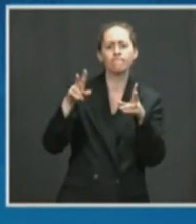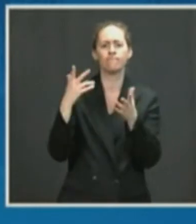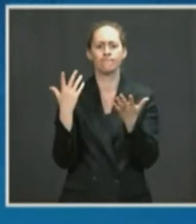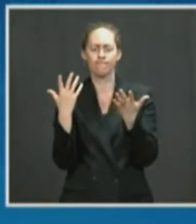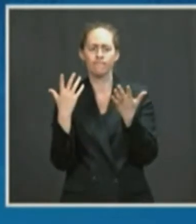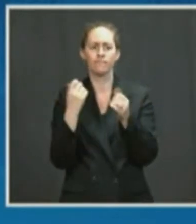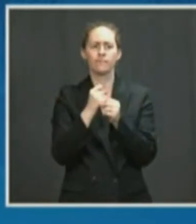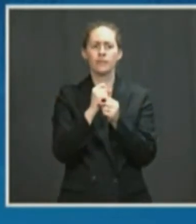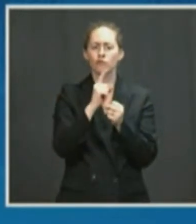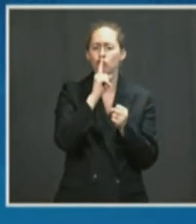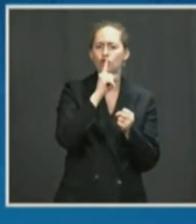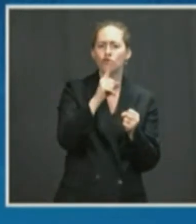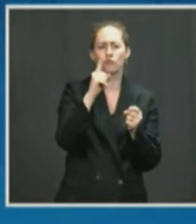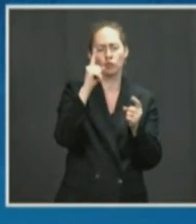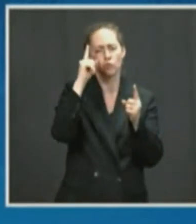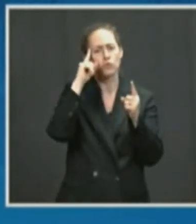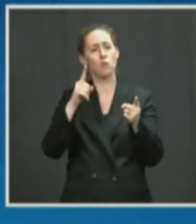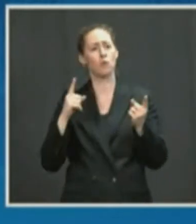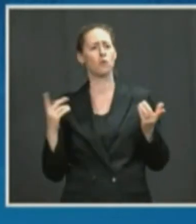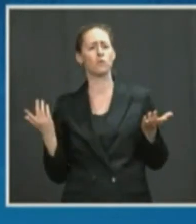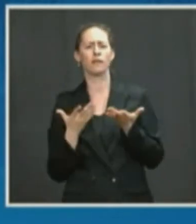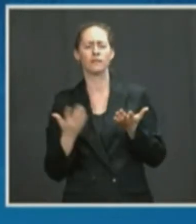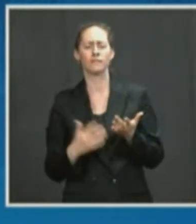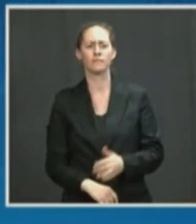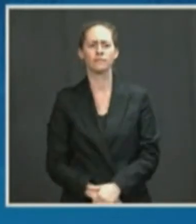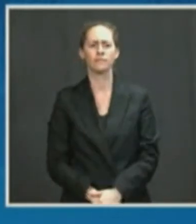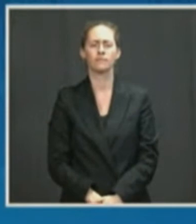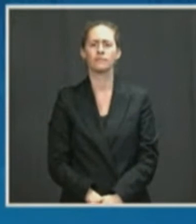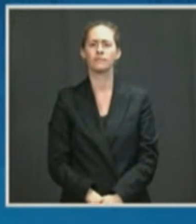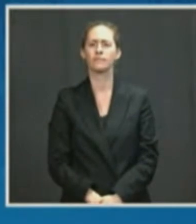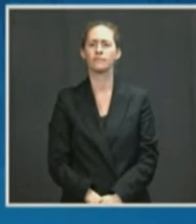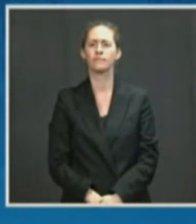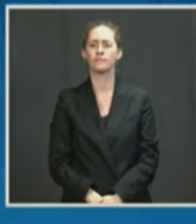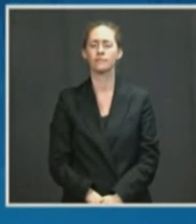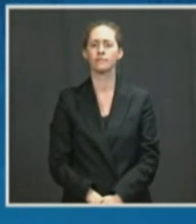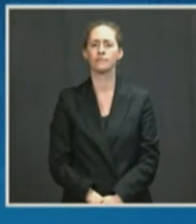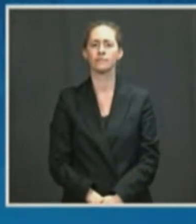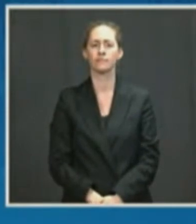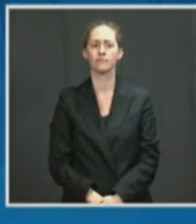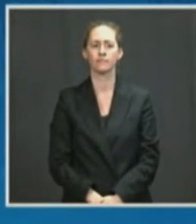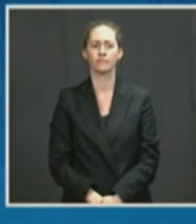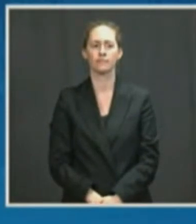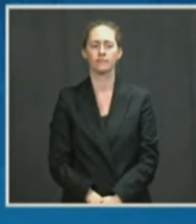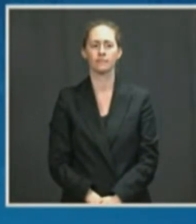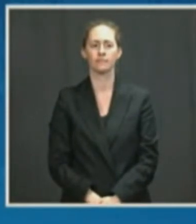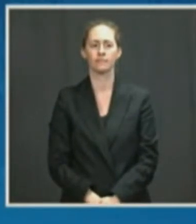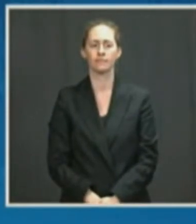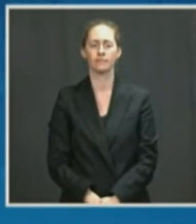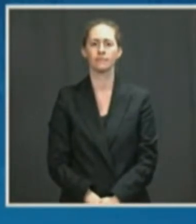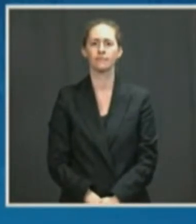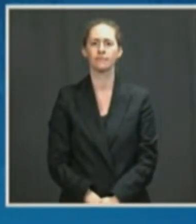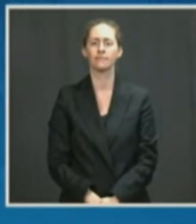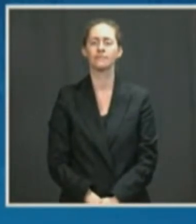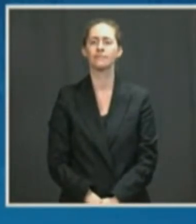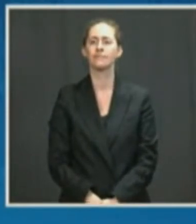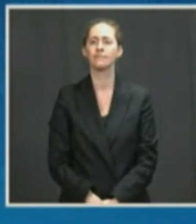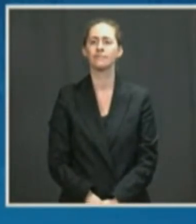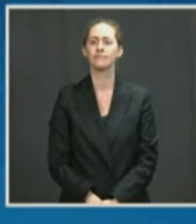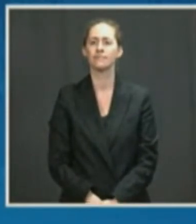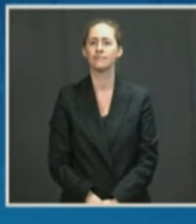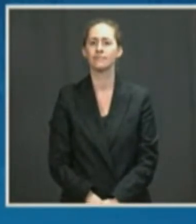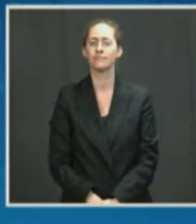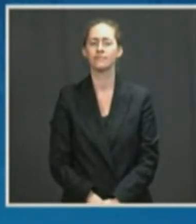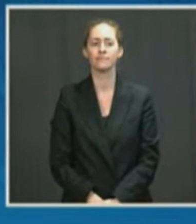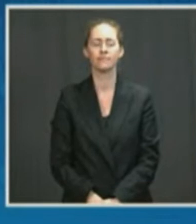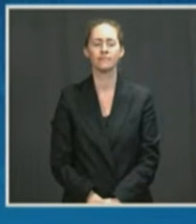that the works have cost what they say they have cost, and that the works have been constructed. Actually,